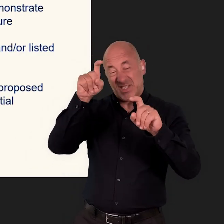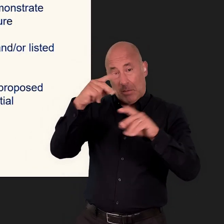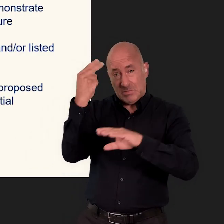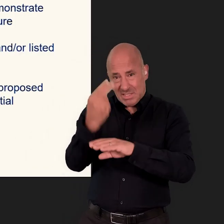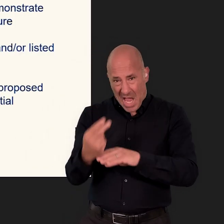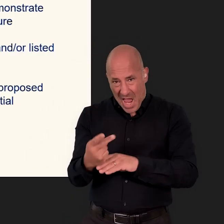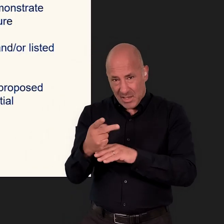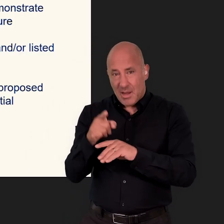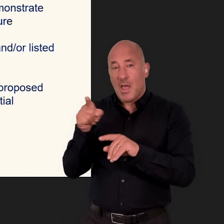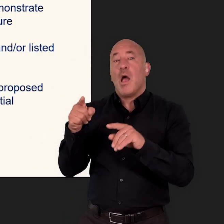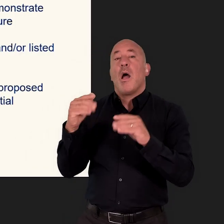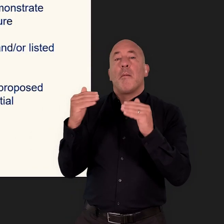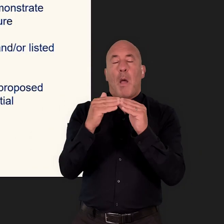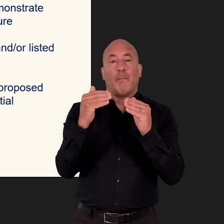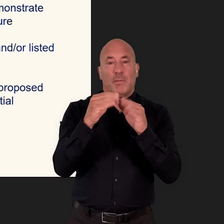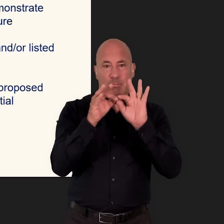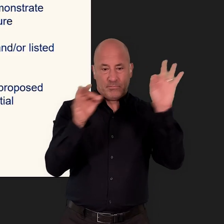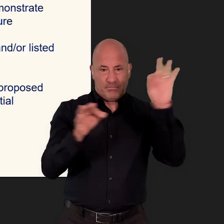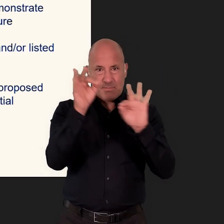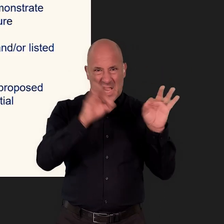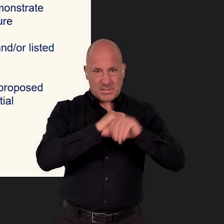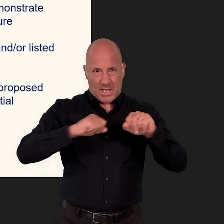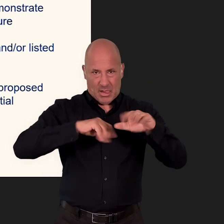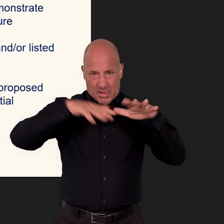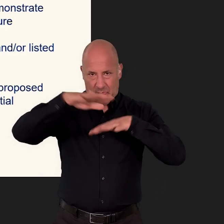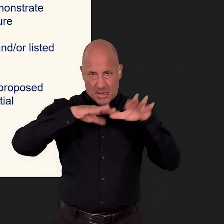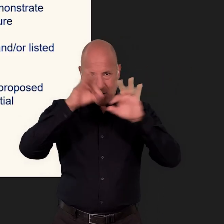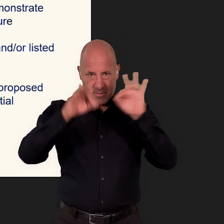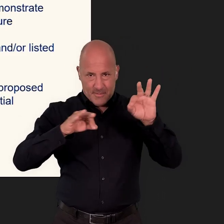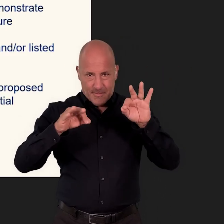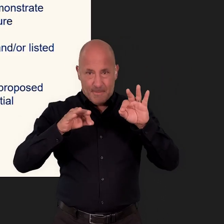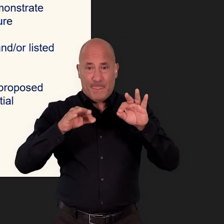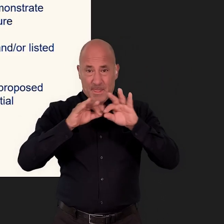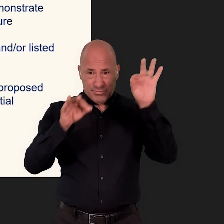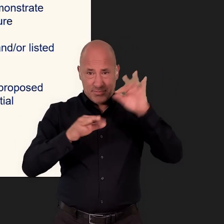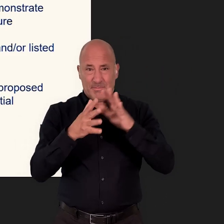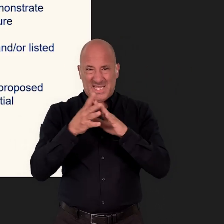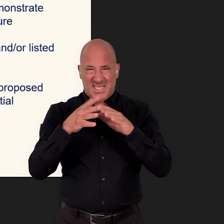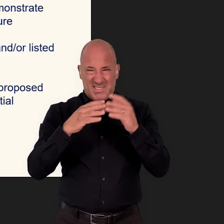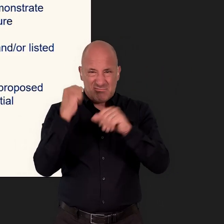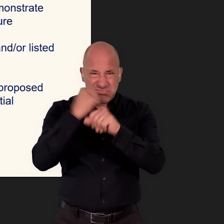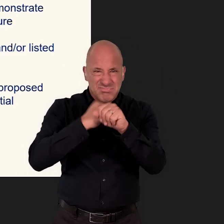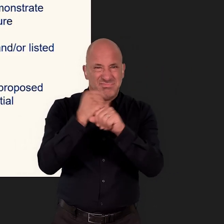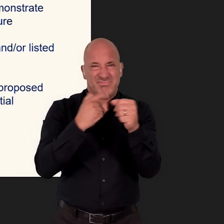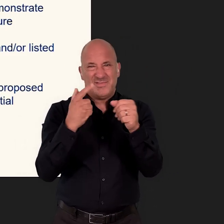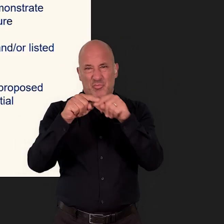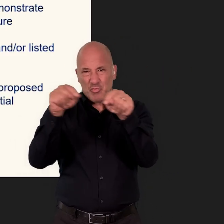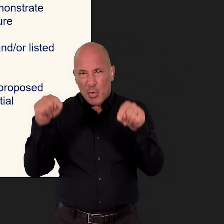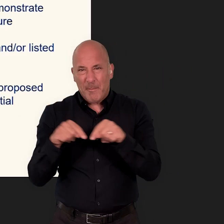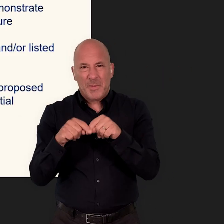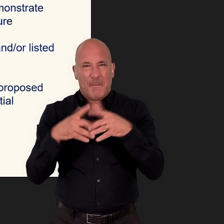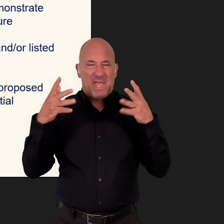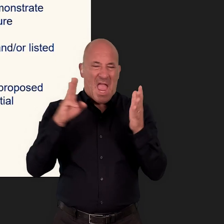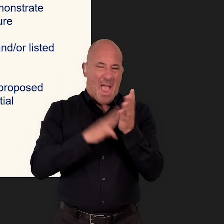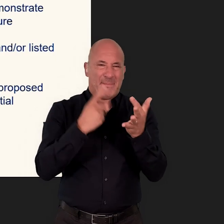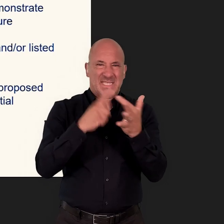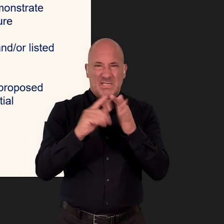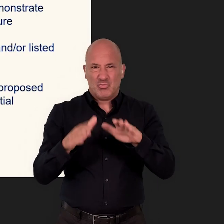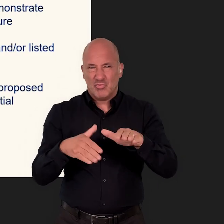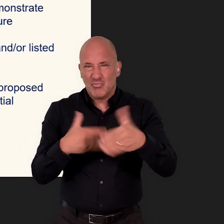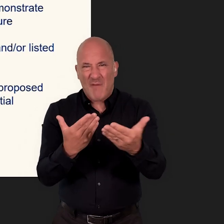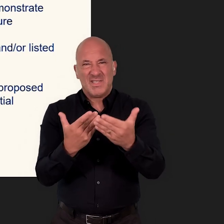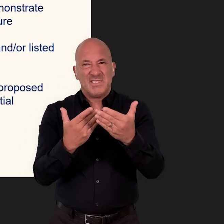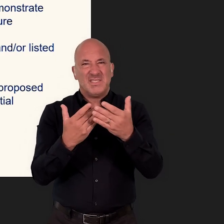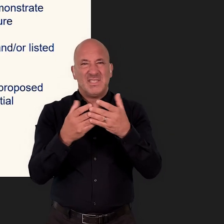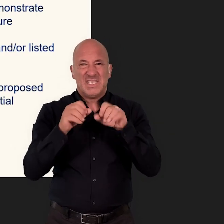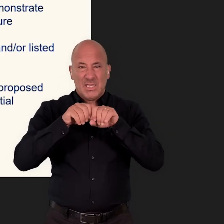develop a conceptual design to one that is spatially coordinated. Spatial coordination means that the plant rooms,